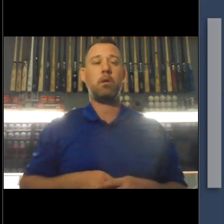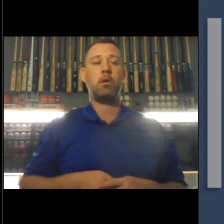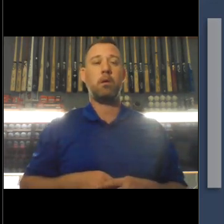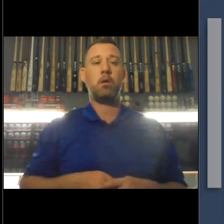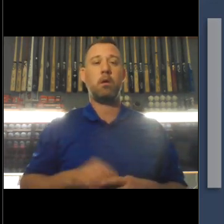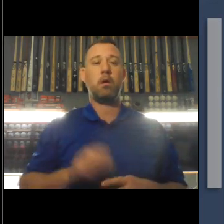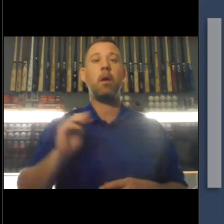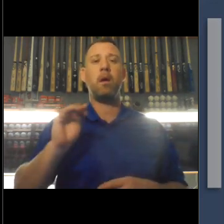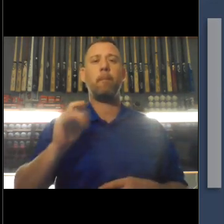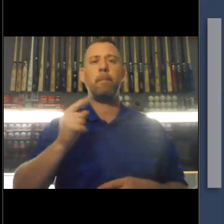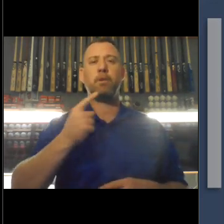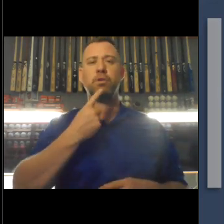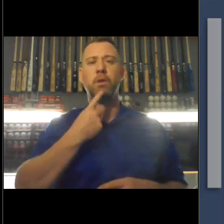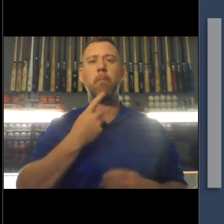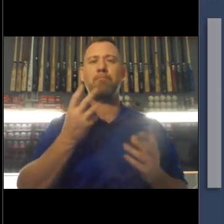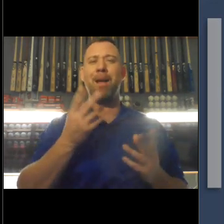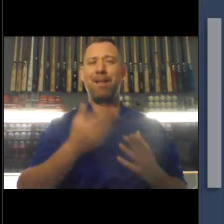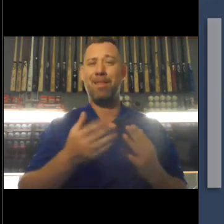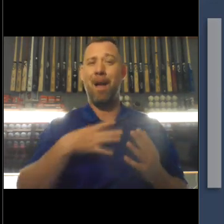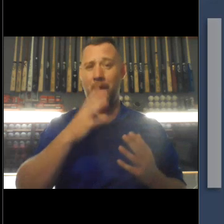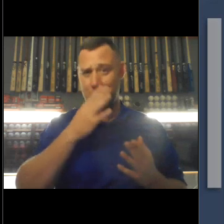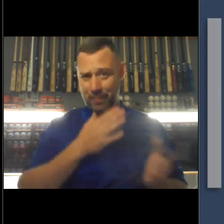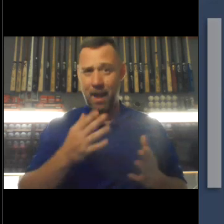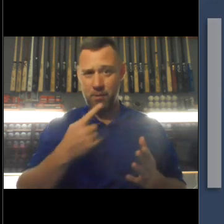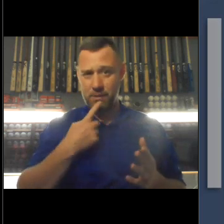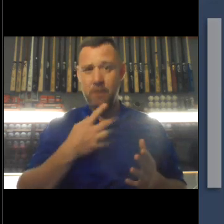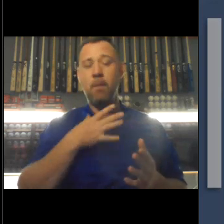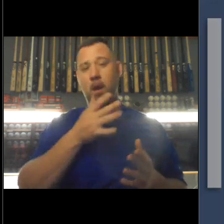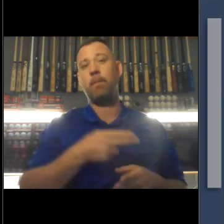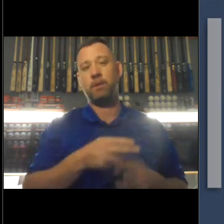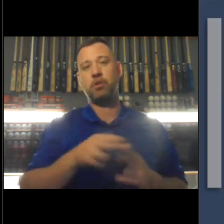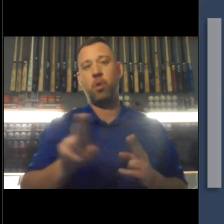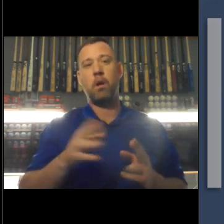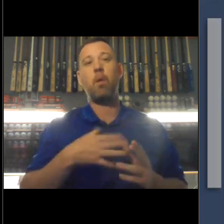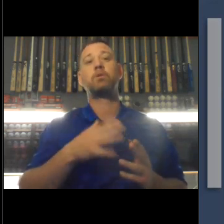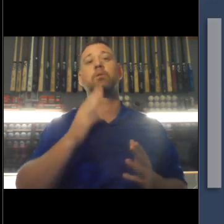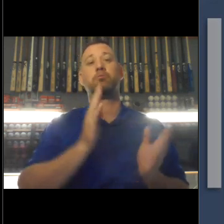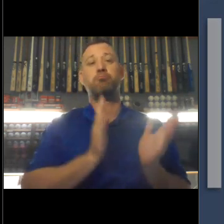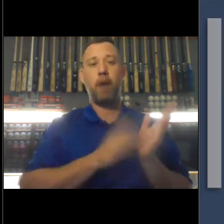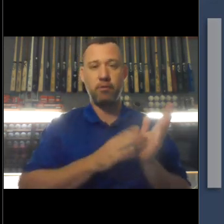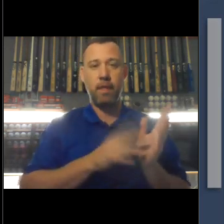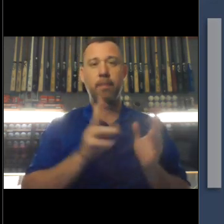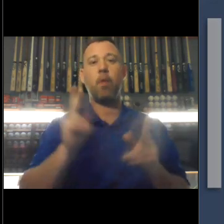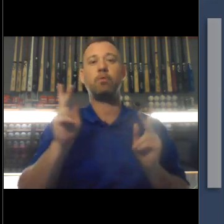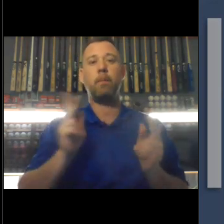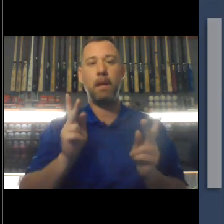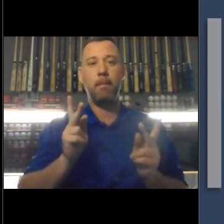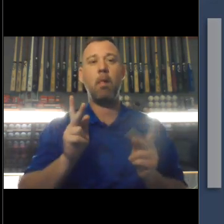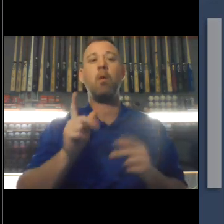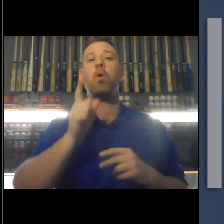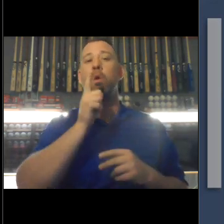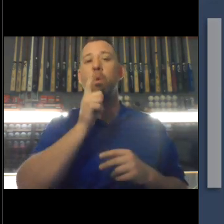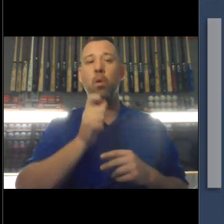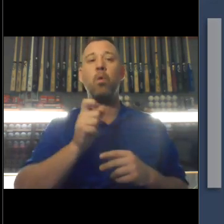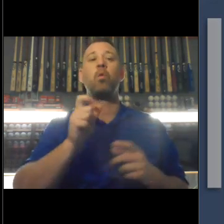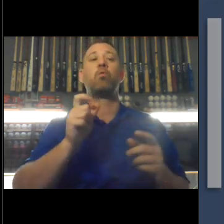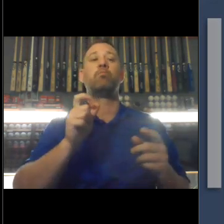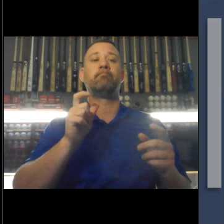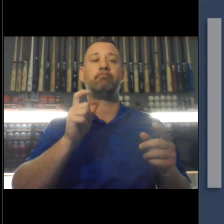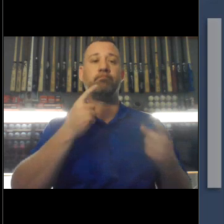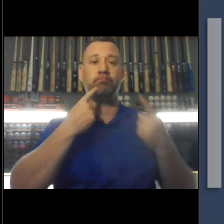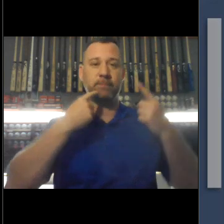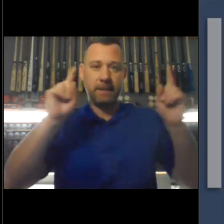Mitch did say a lot of the things that I was going to say, so mine's going to be very short. I was going to congratulate those folks who did meet those